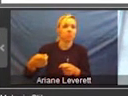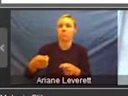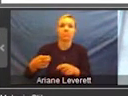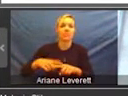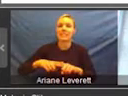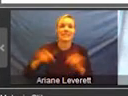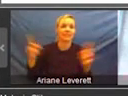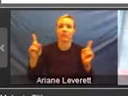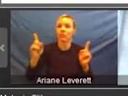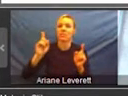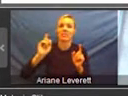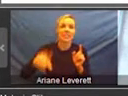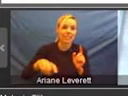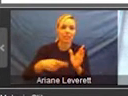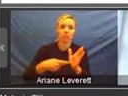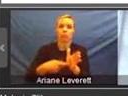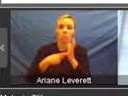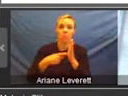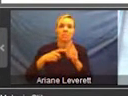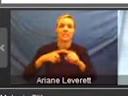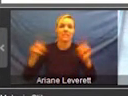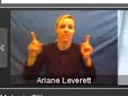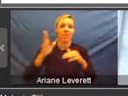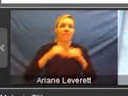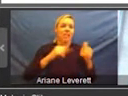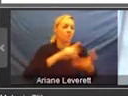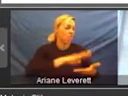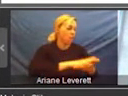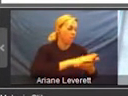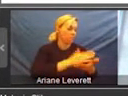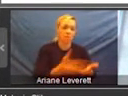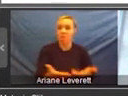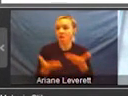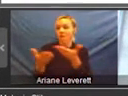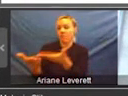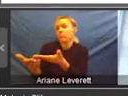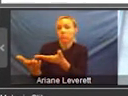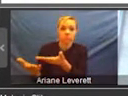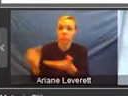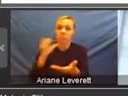needs are different from what this laptop could offer.